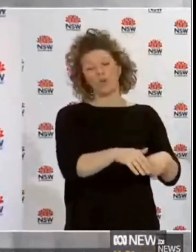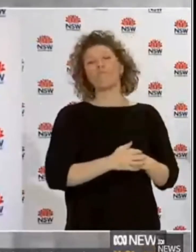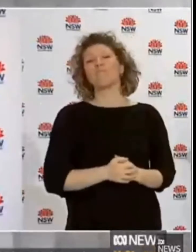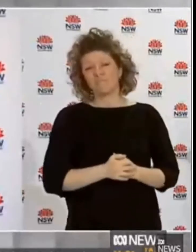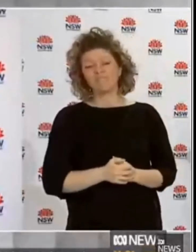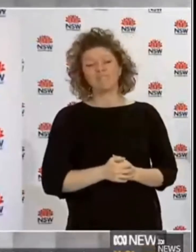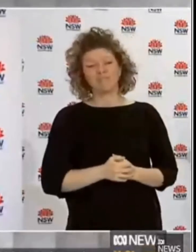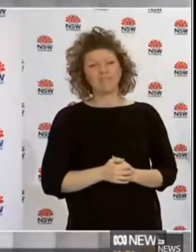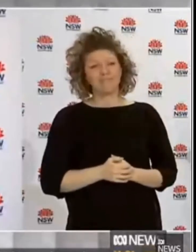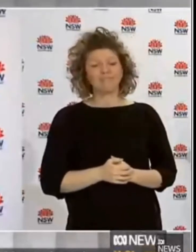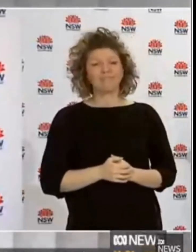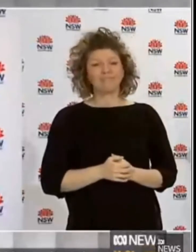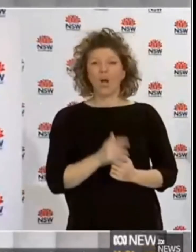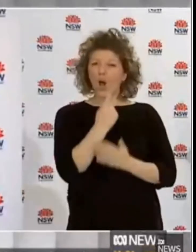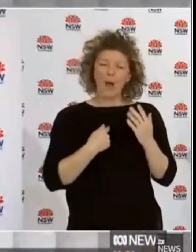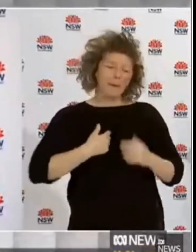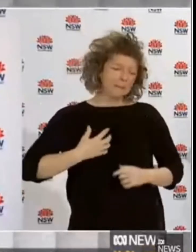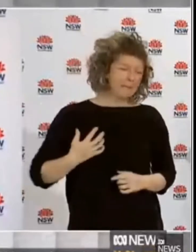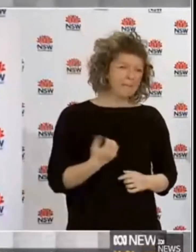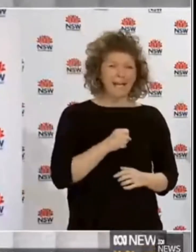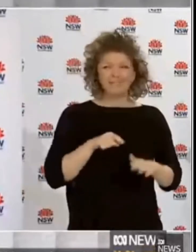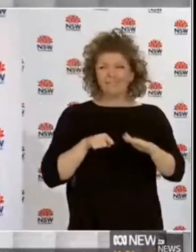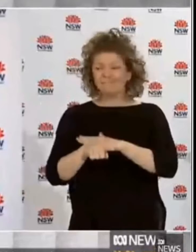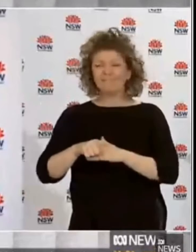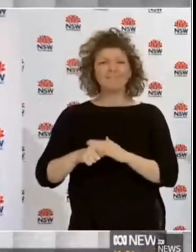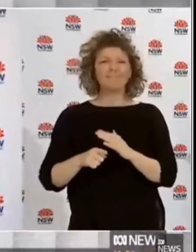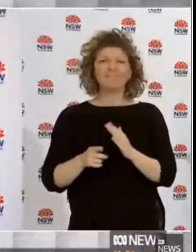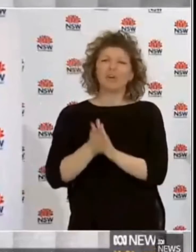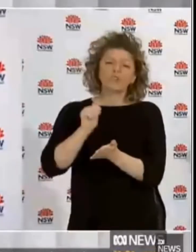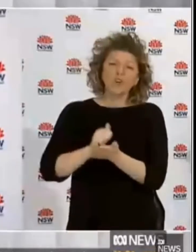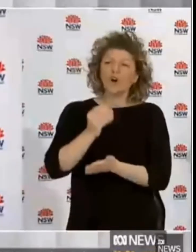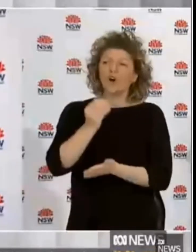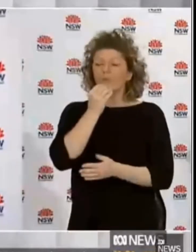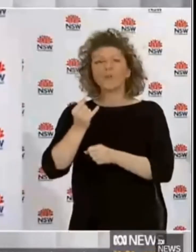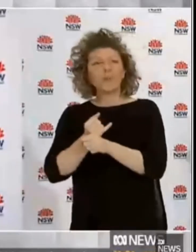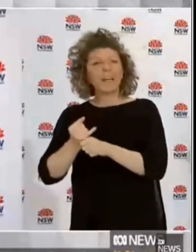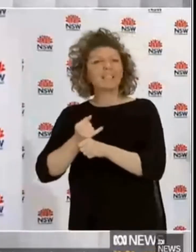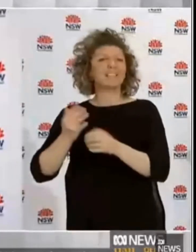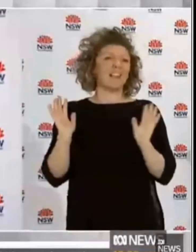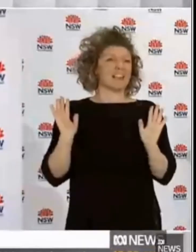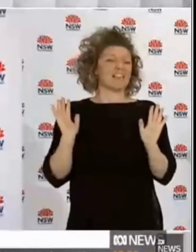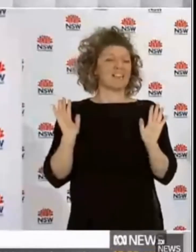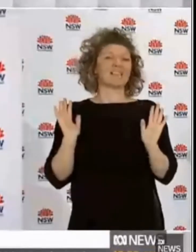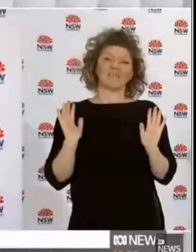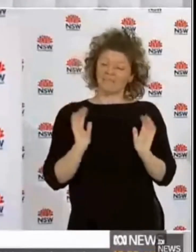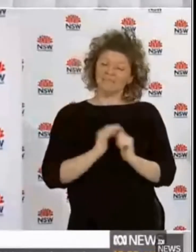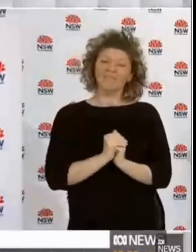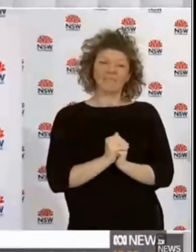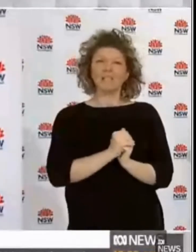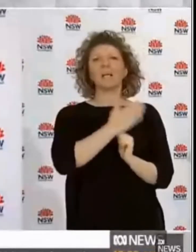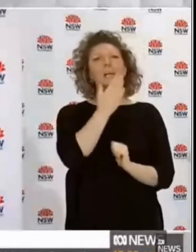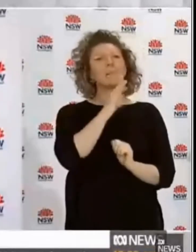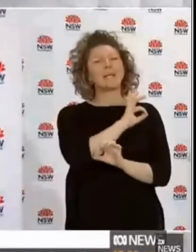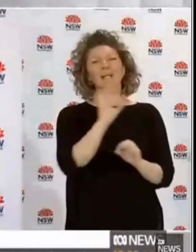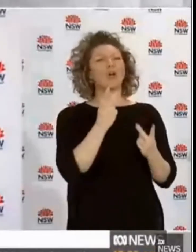at home. Unless you must go out, unless it's essential that you go out, stay at home. And definitely do not go and